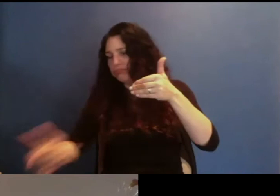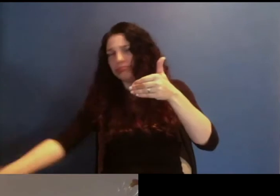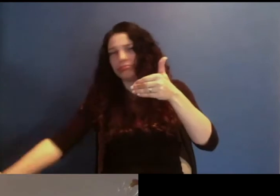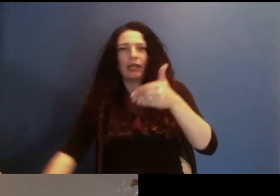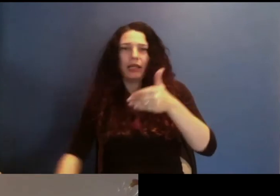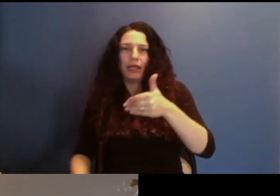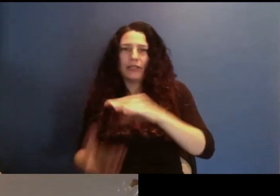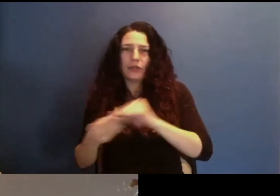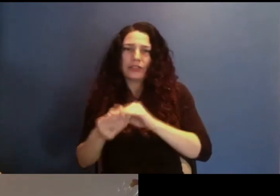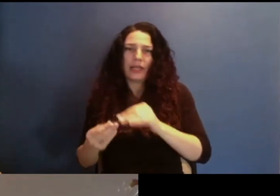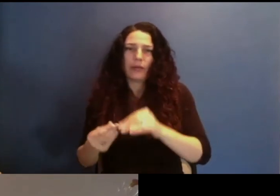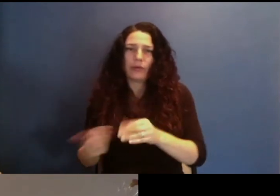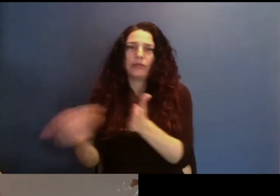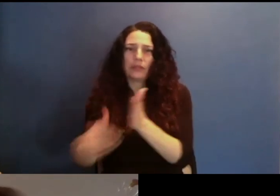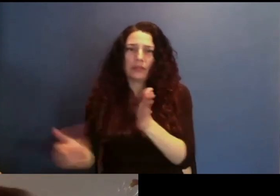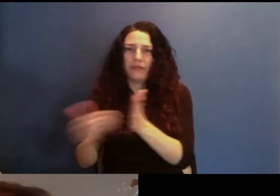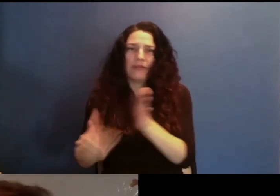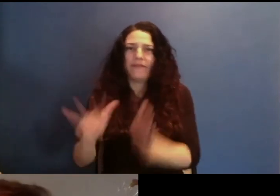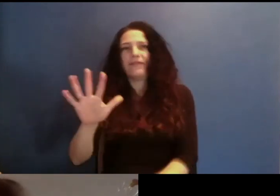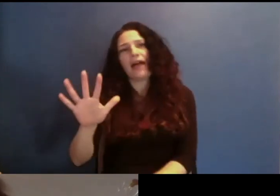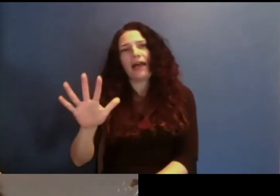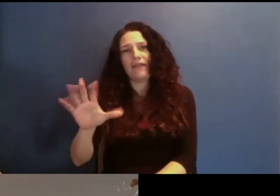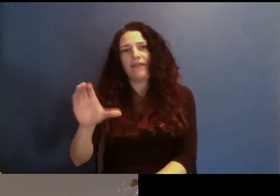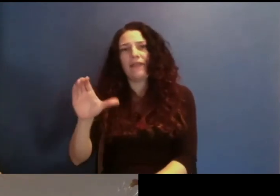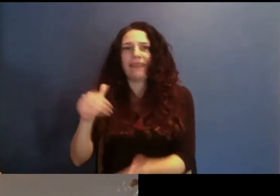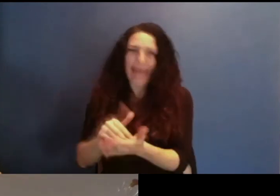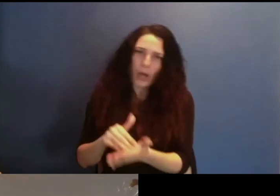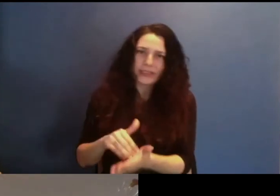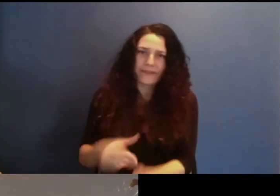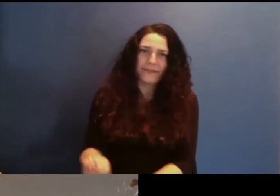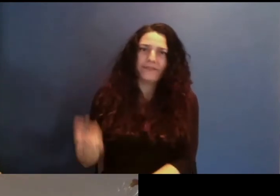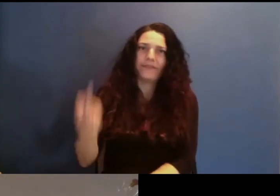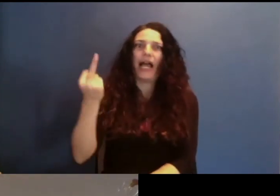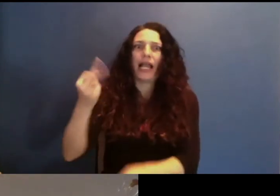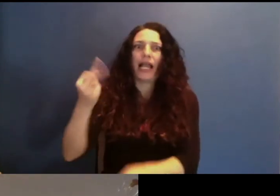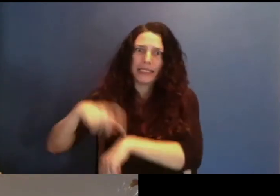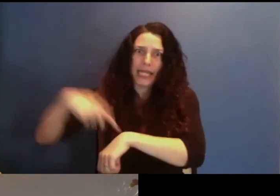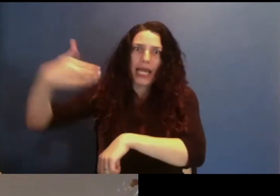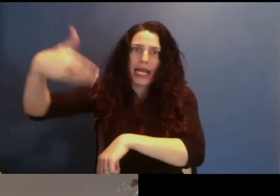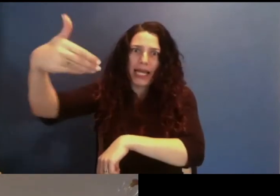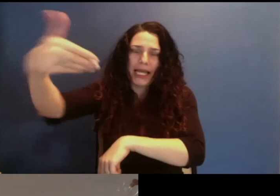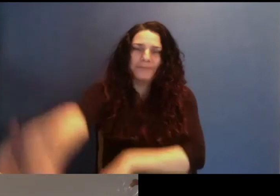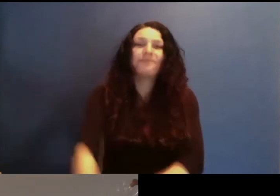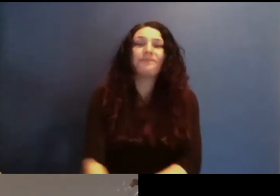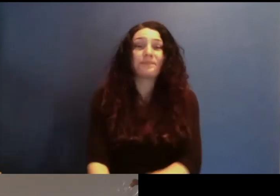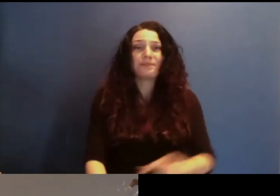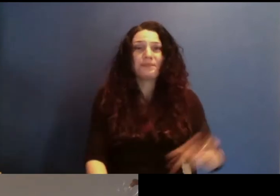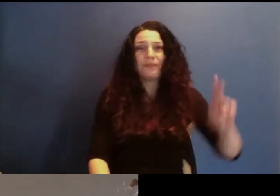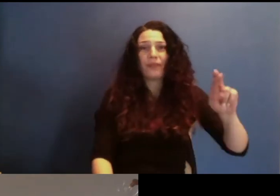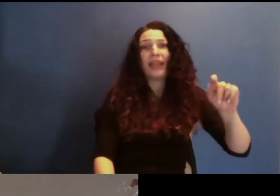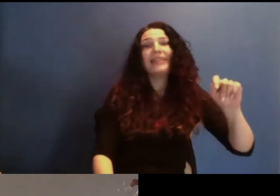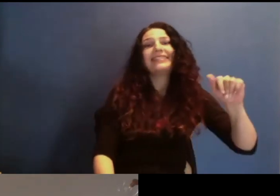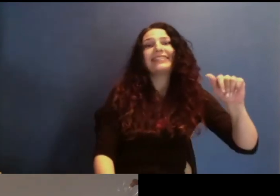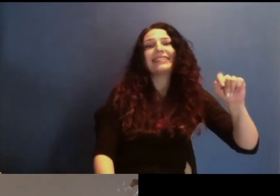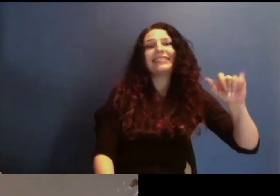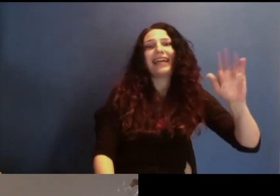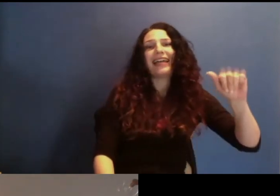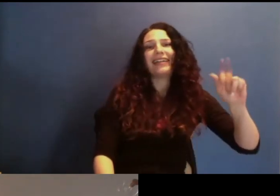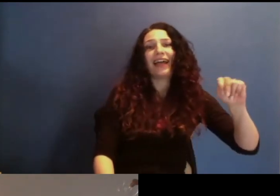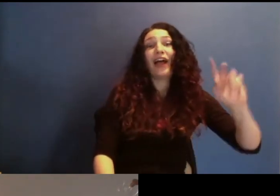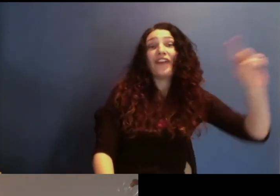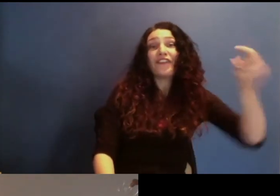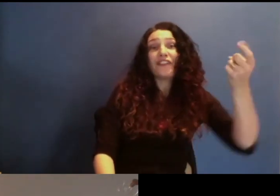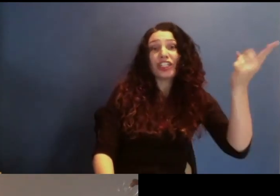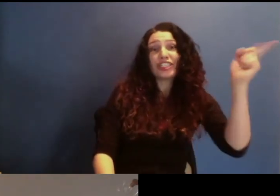fucking times. Yes. So we have our first question. It's from Rachel. Hey, Rachel. She